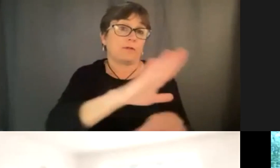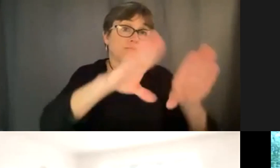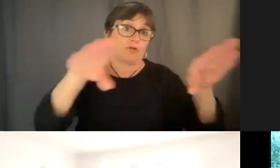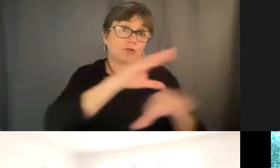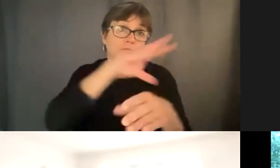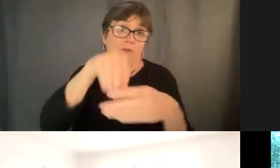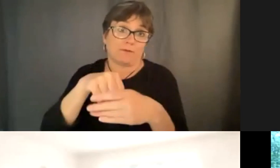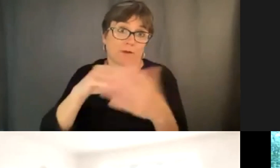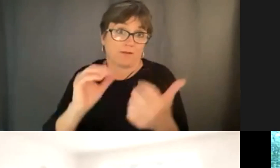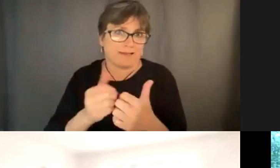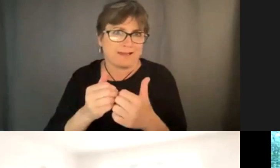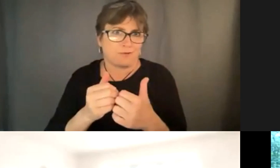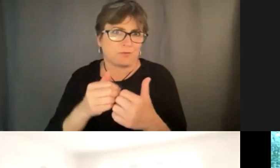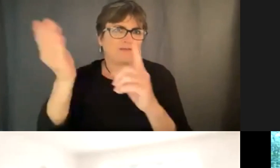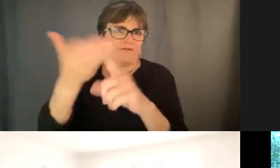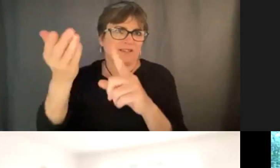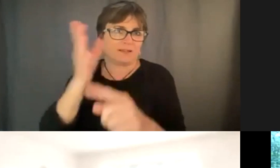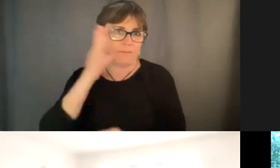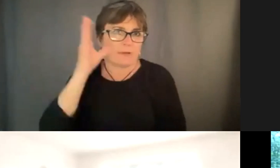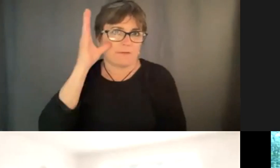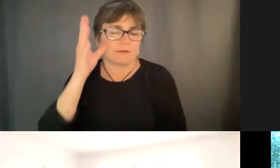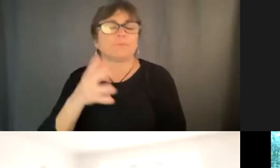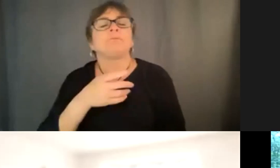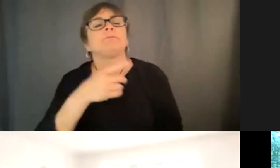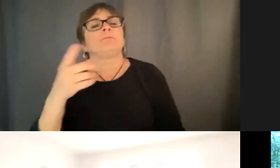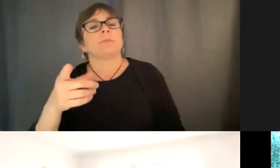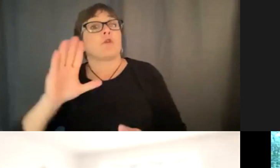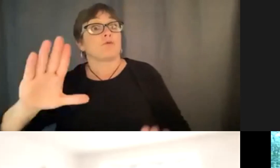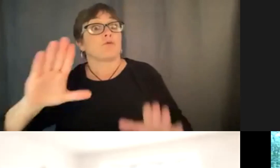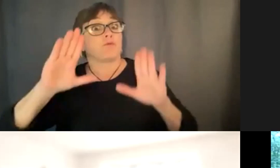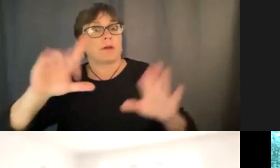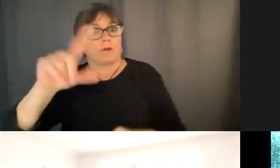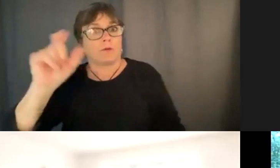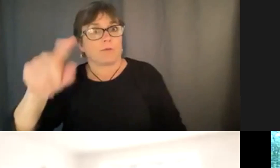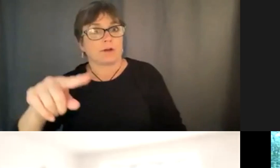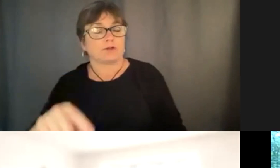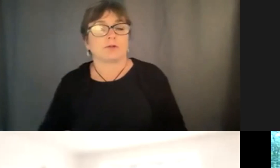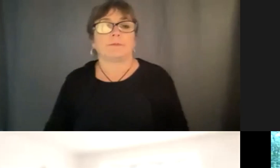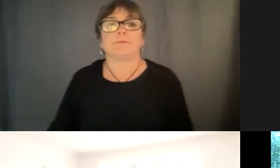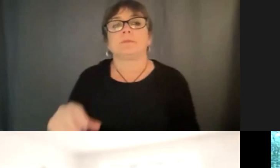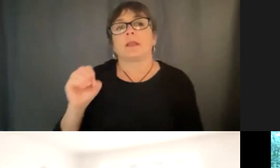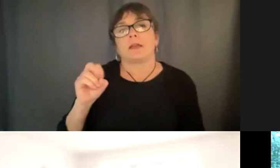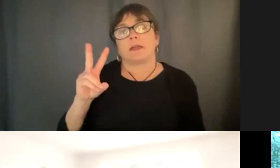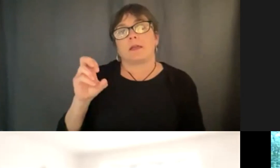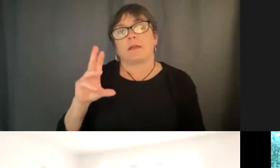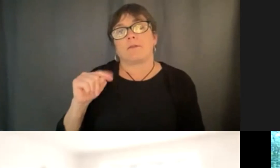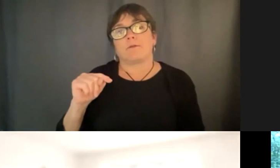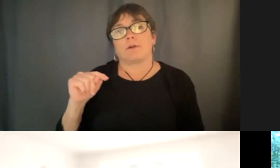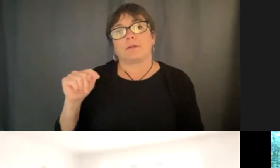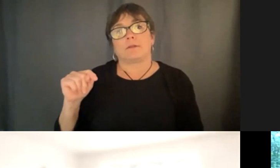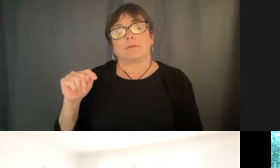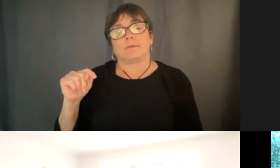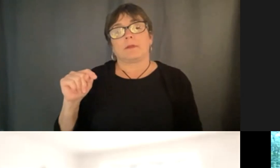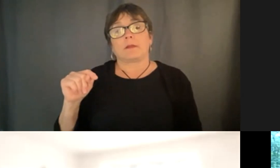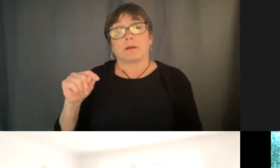One of the things that I would suggest, if you can, is have families and